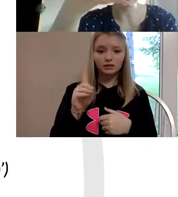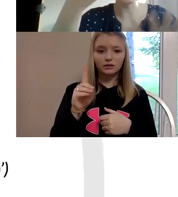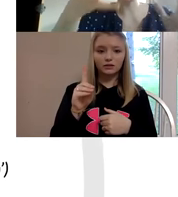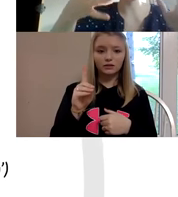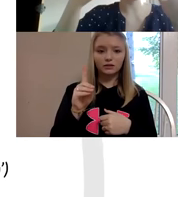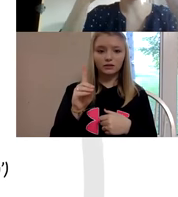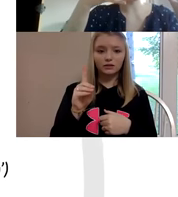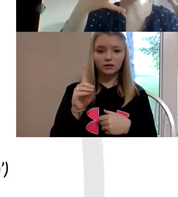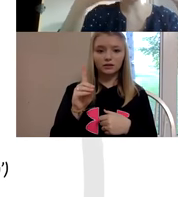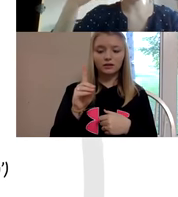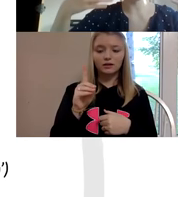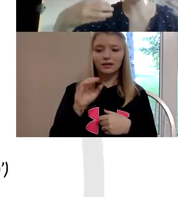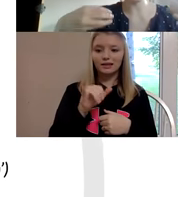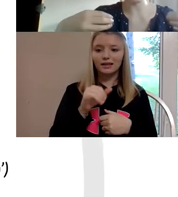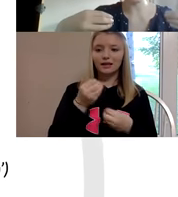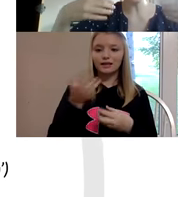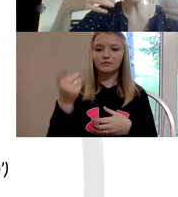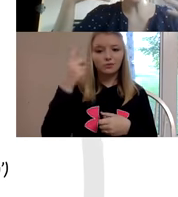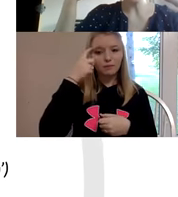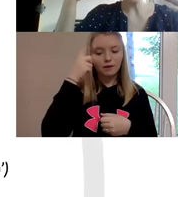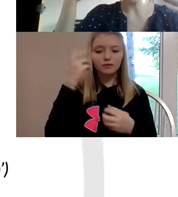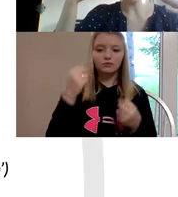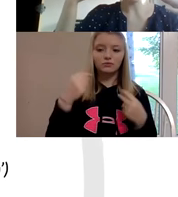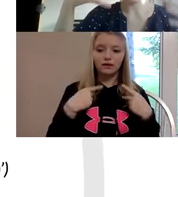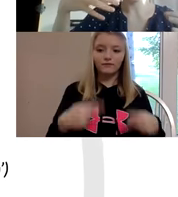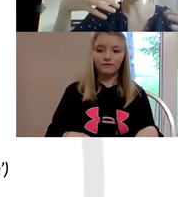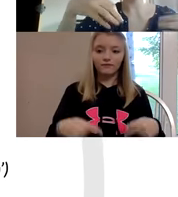that delivers a mental and a physical